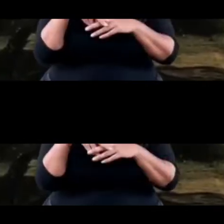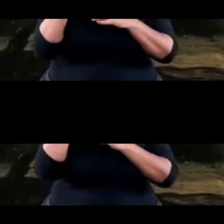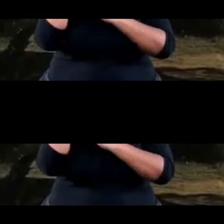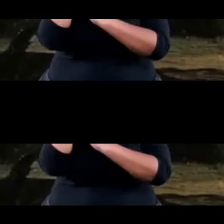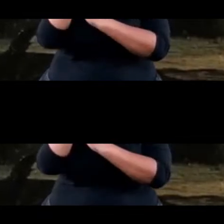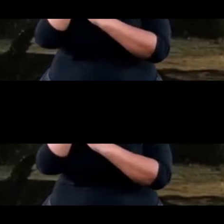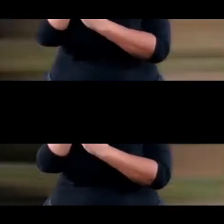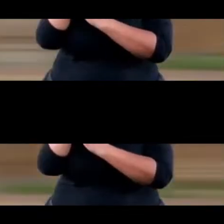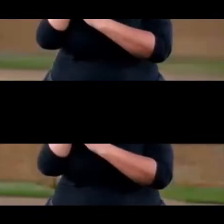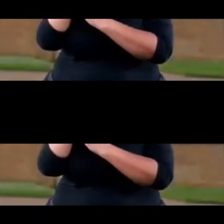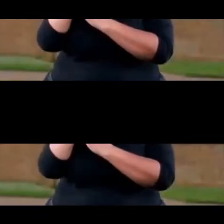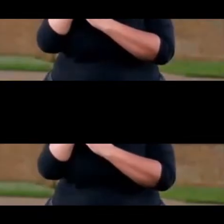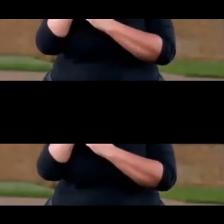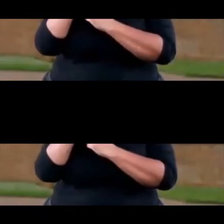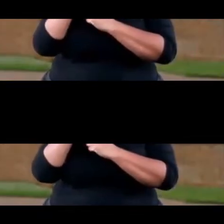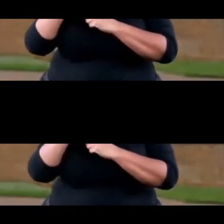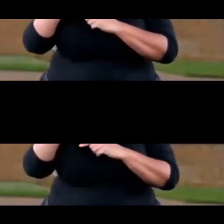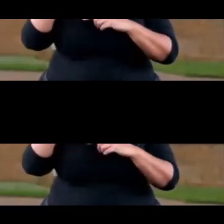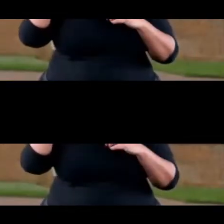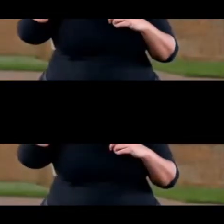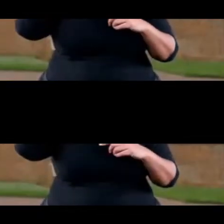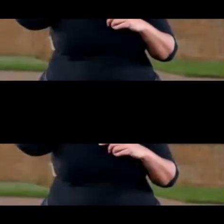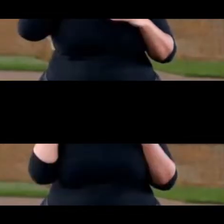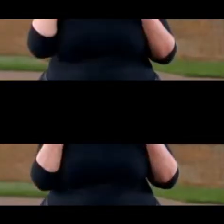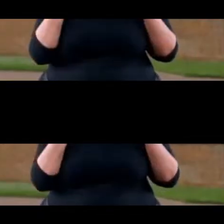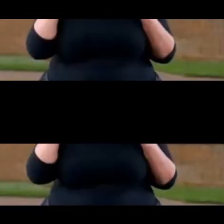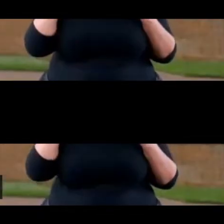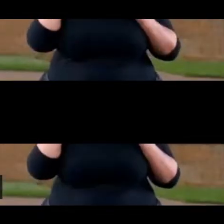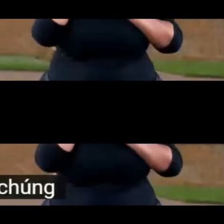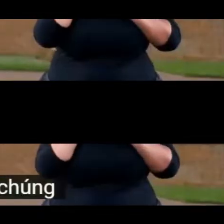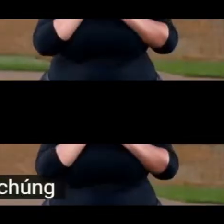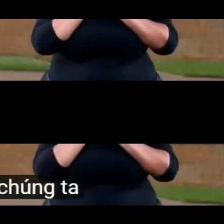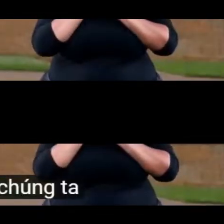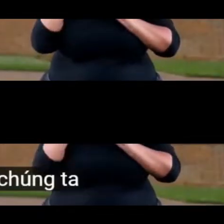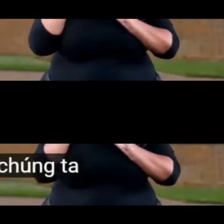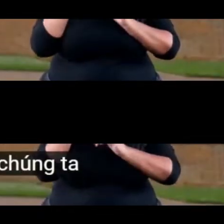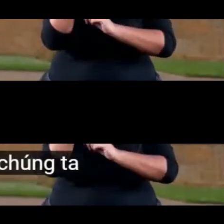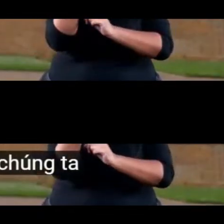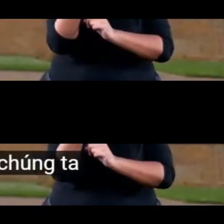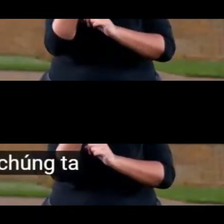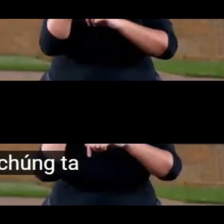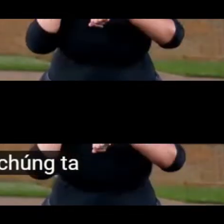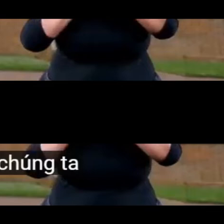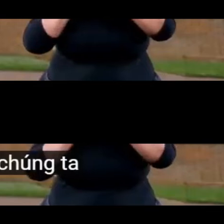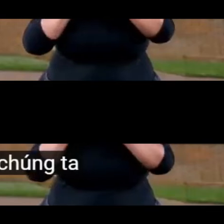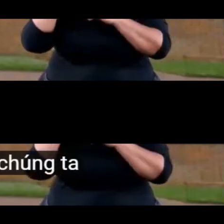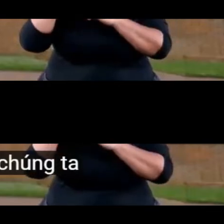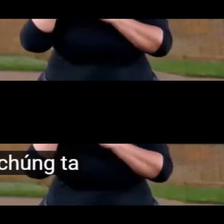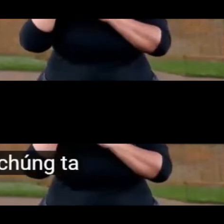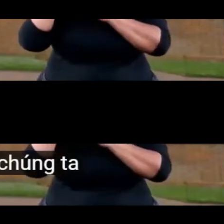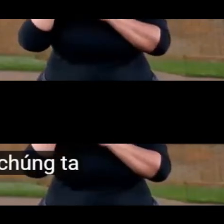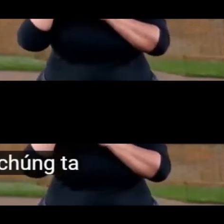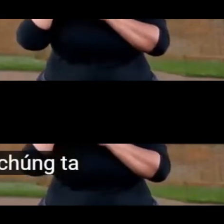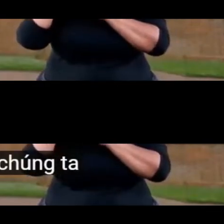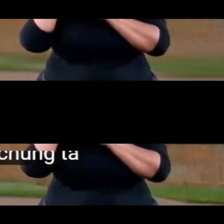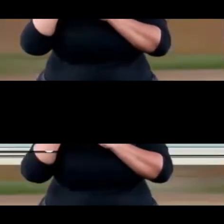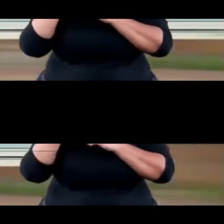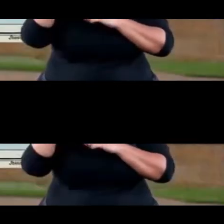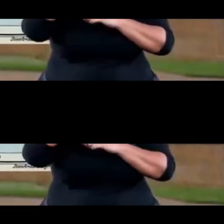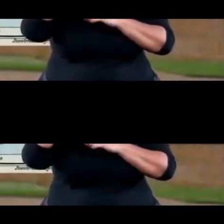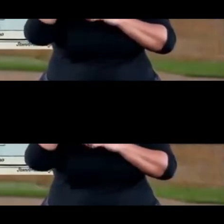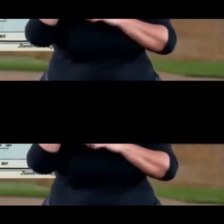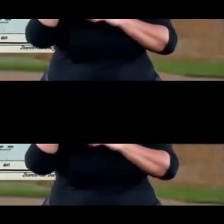professional. In the 1700s, instead of the 50 states we have now, there were 13 British